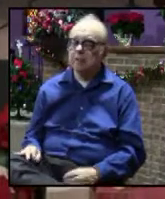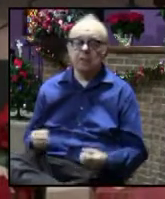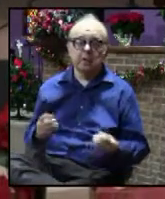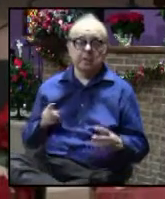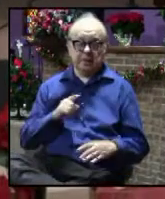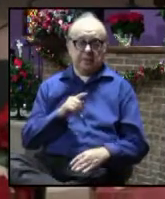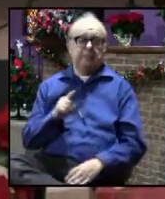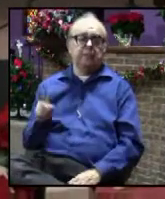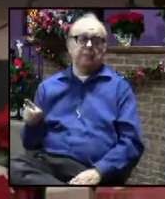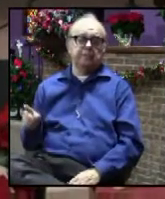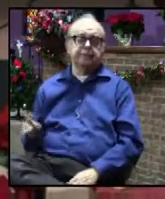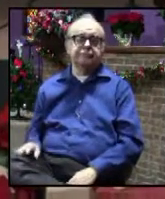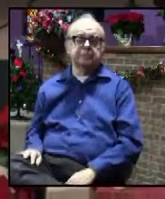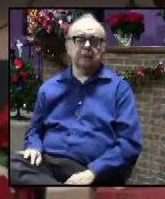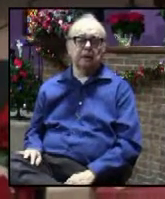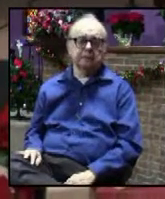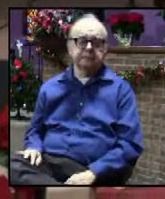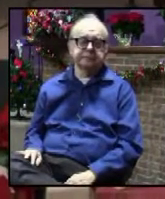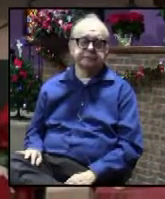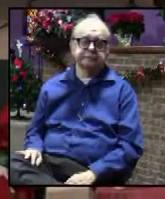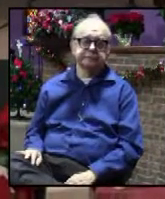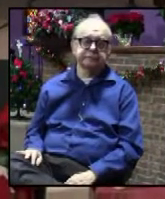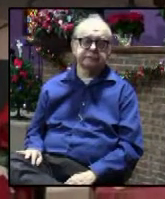Many of you